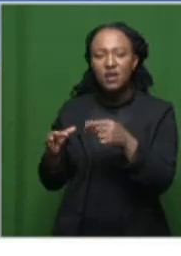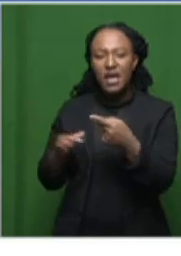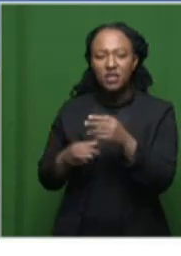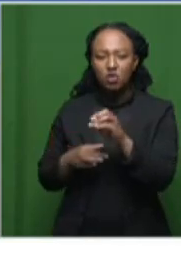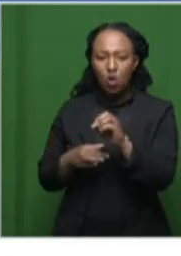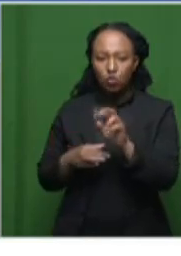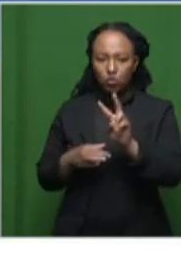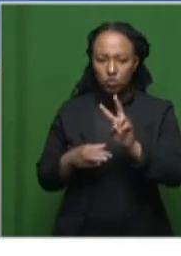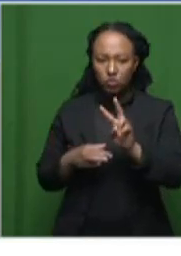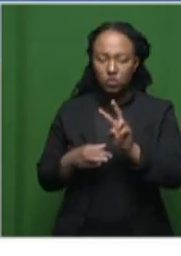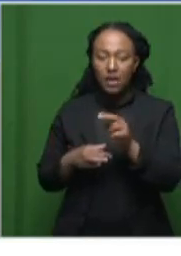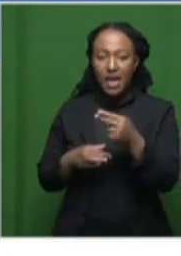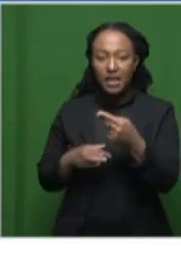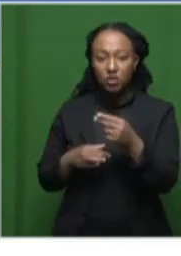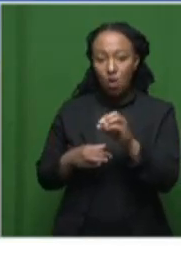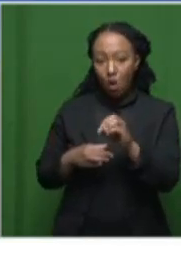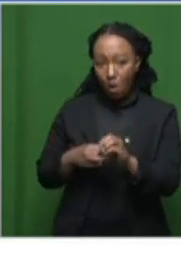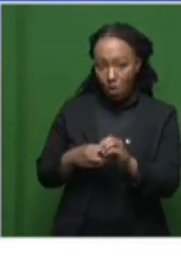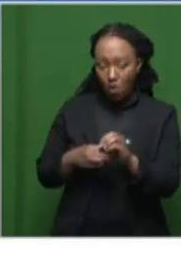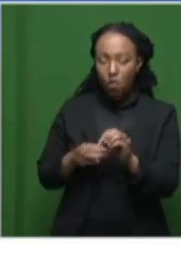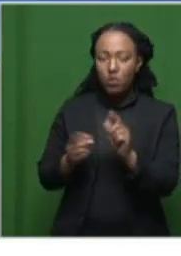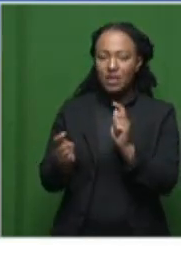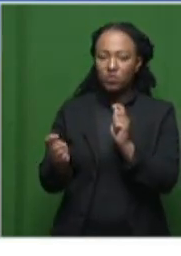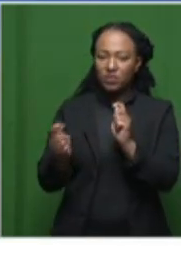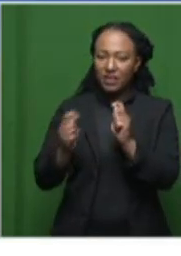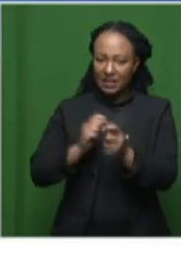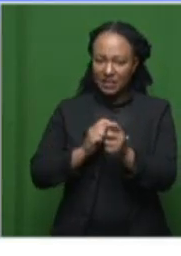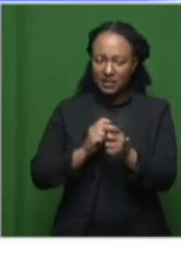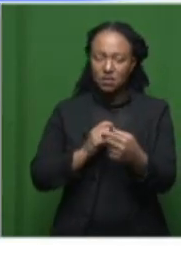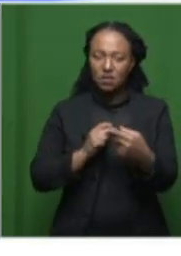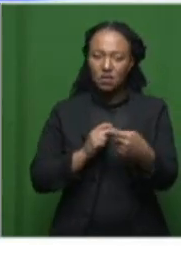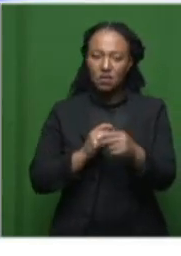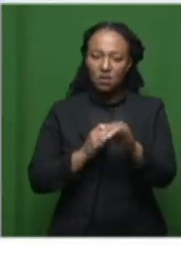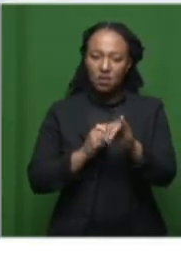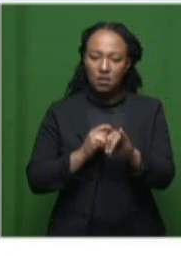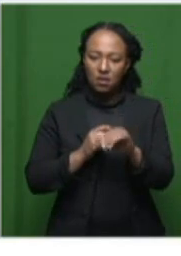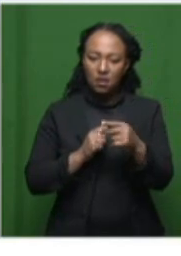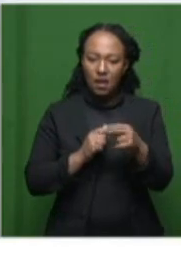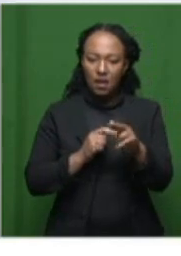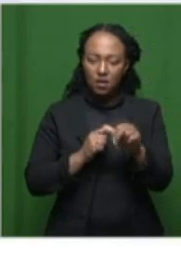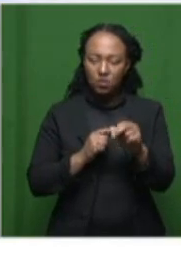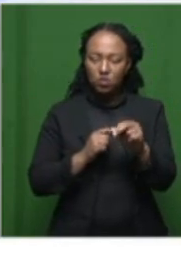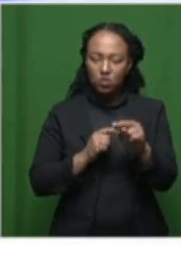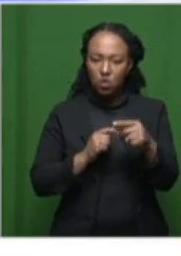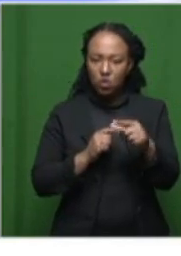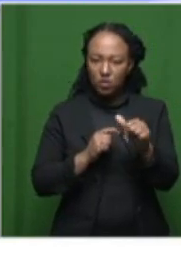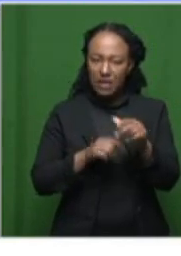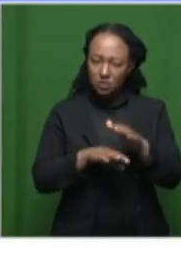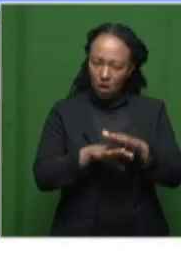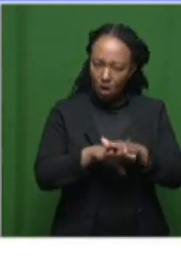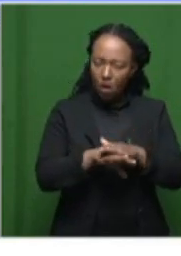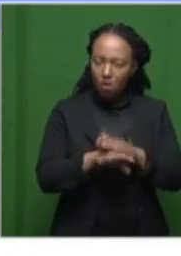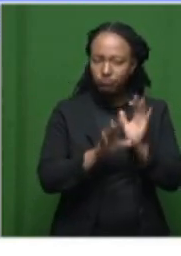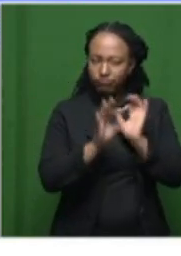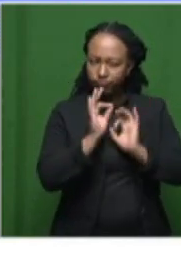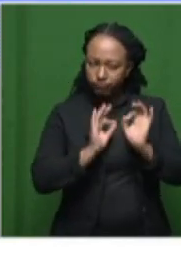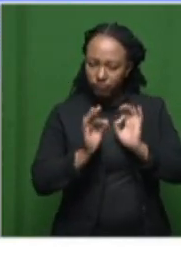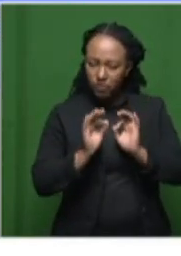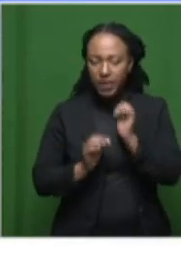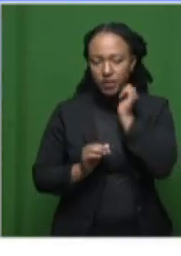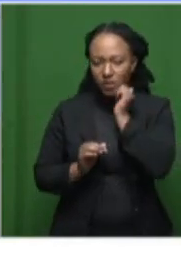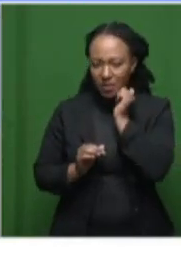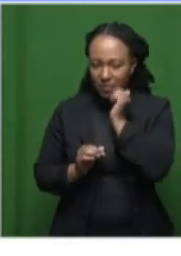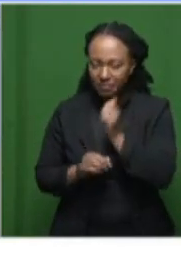the oxygen and the hydrogen. So just a little slower for me. All right, no problem. Sorry for that.